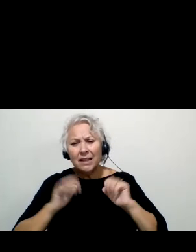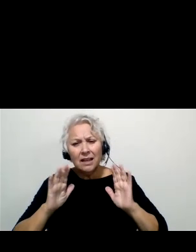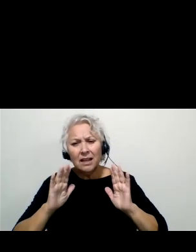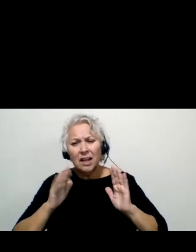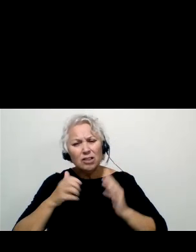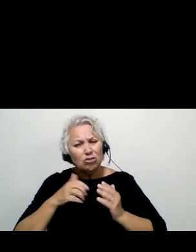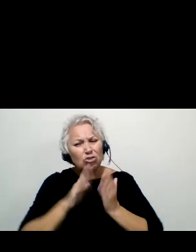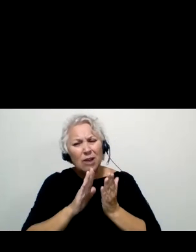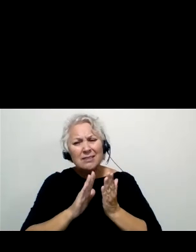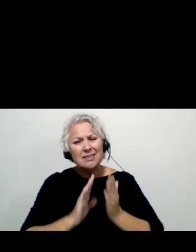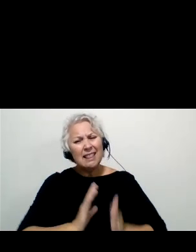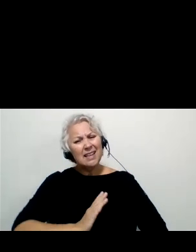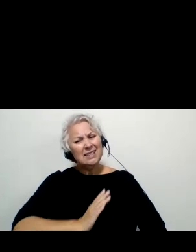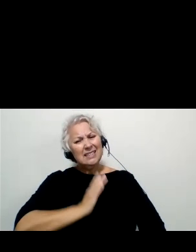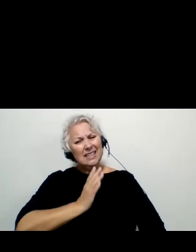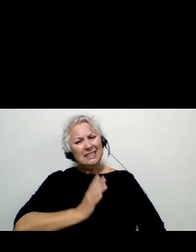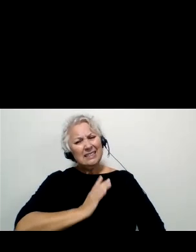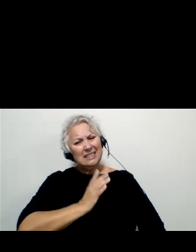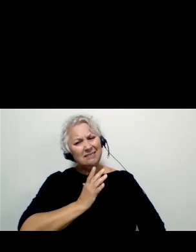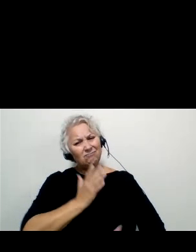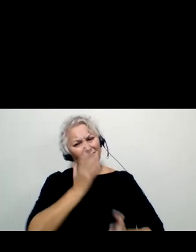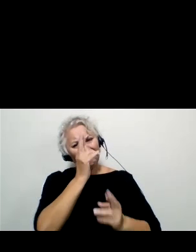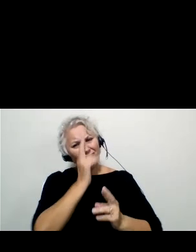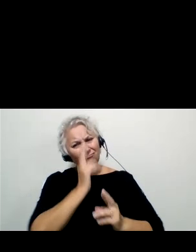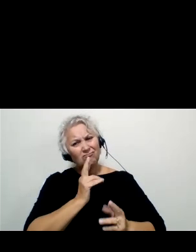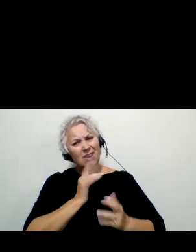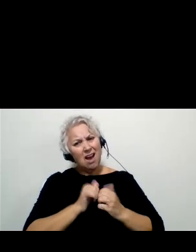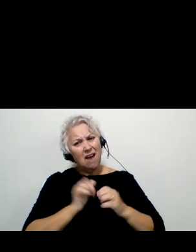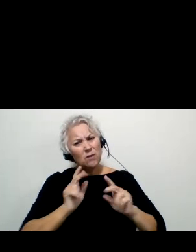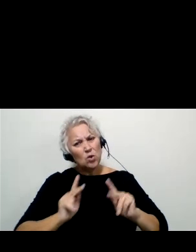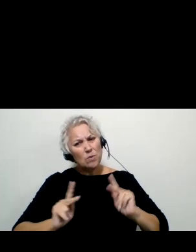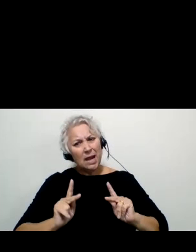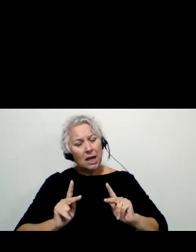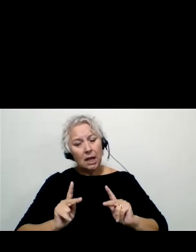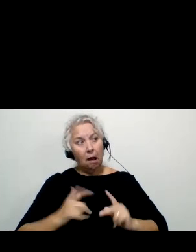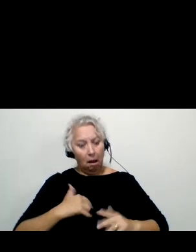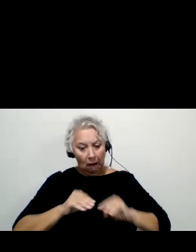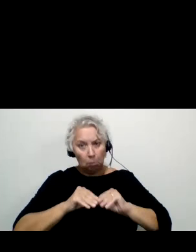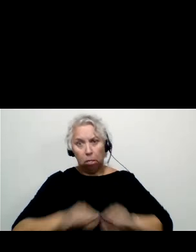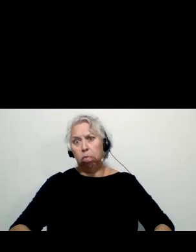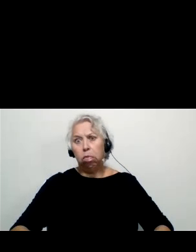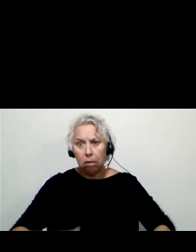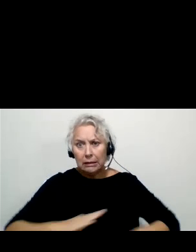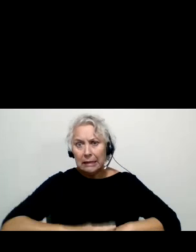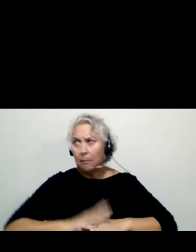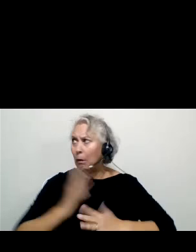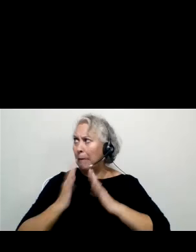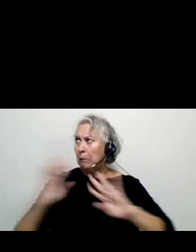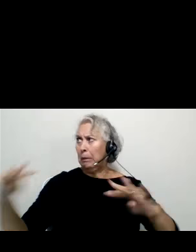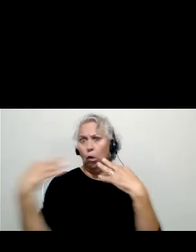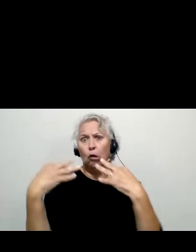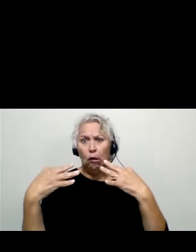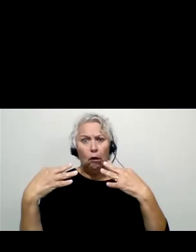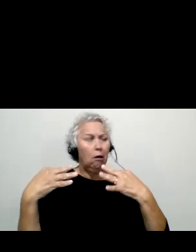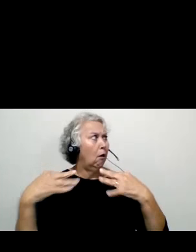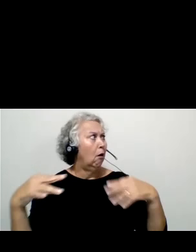the dignity of humanity. I haven't now made a huge mess on the table and now I'm embarrassed because I'm out